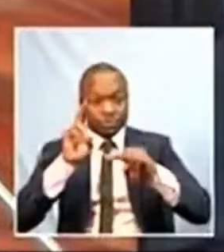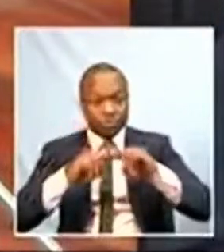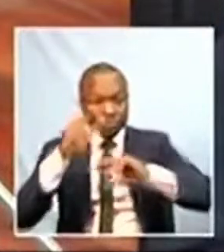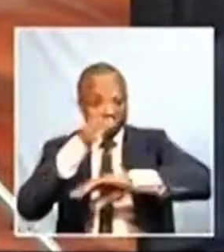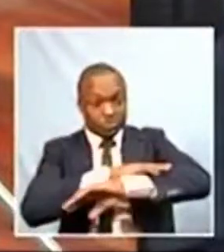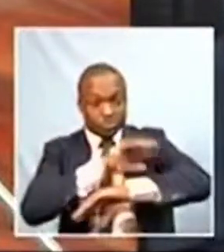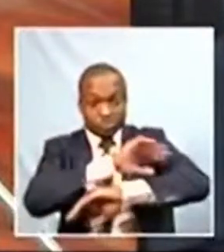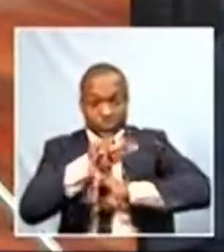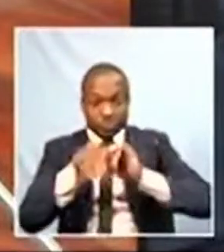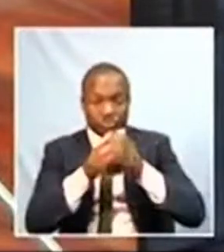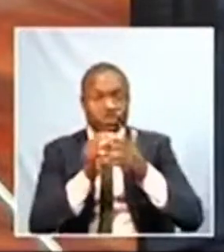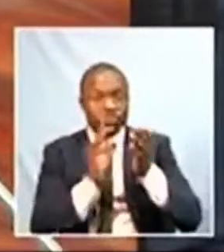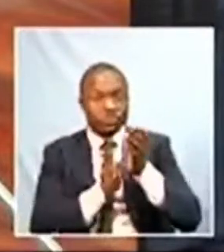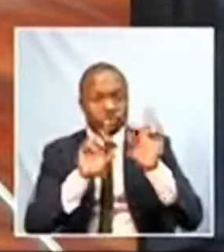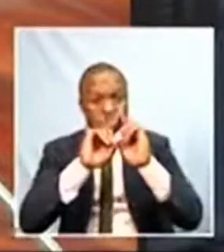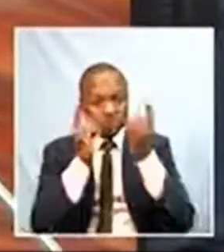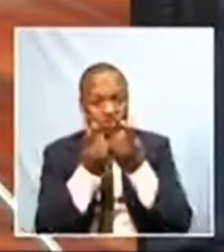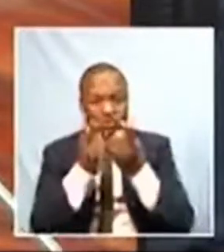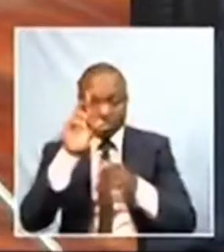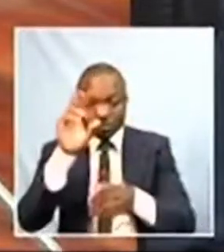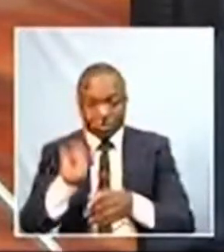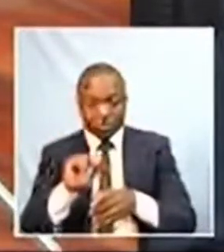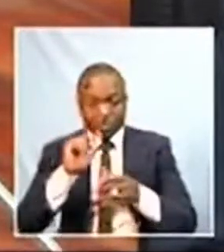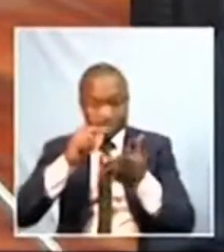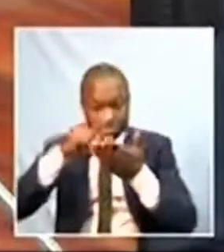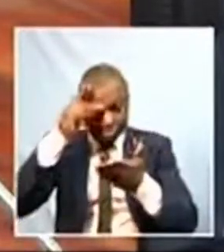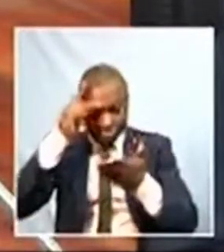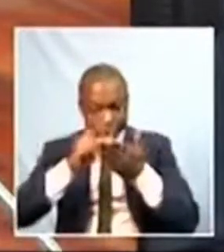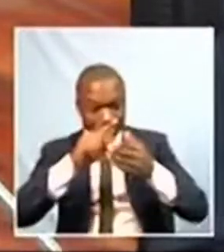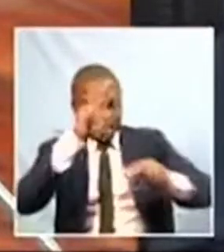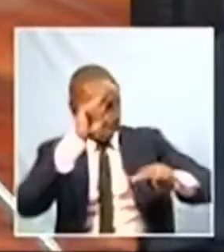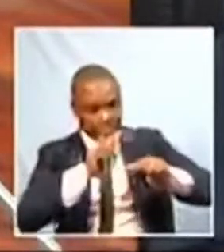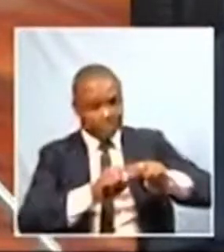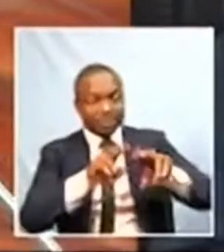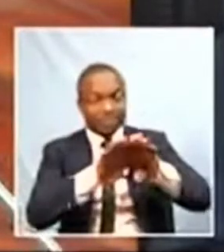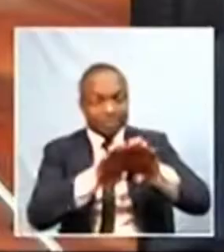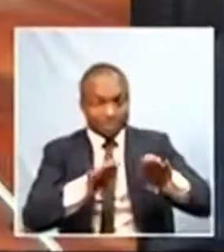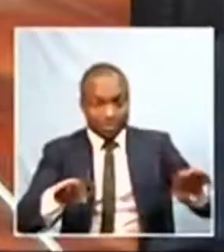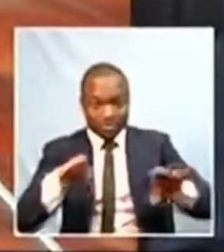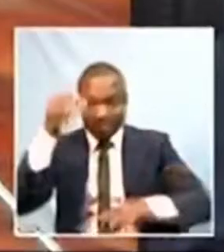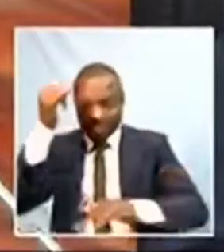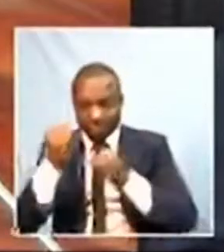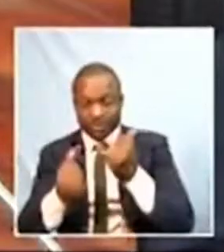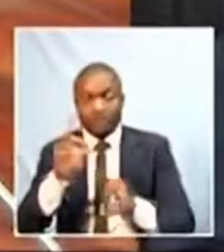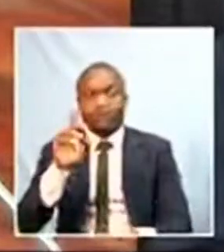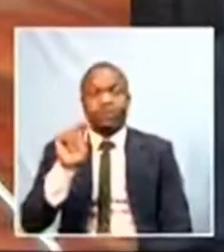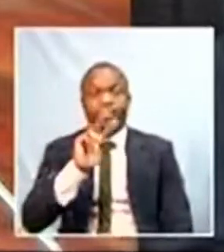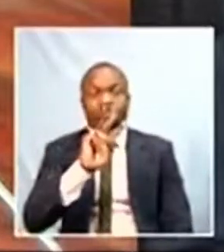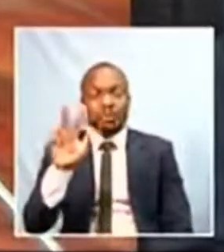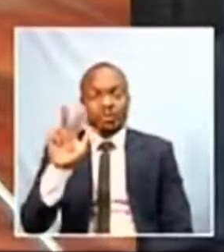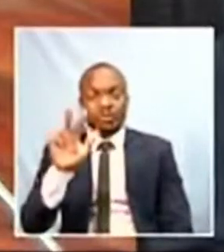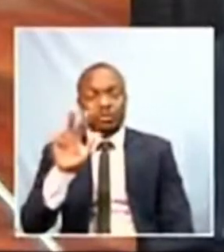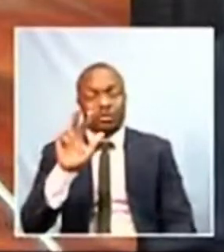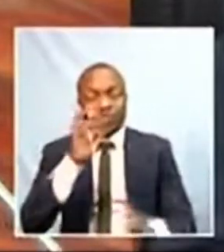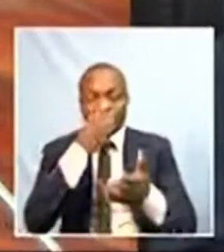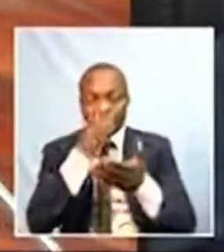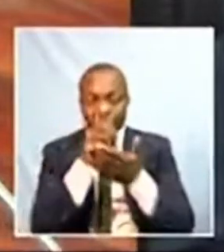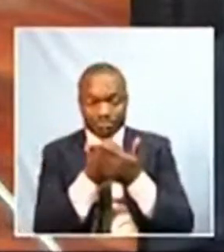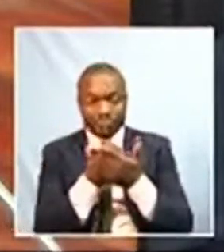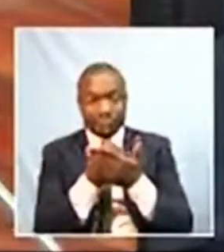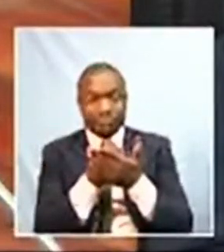all schools in the district to ensure no PPU seats on the floor by end of 2023, as evidenced